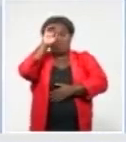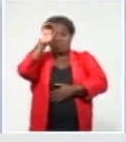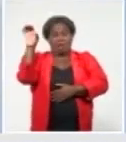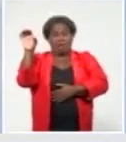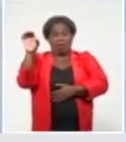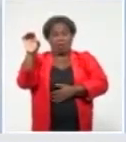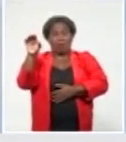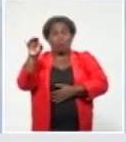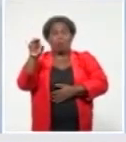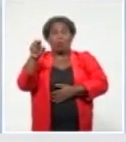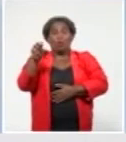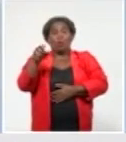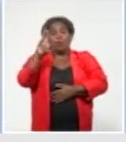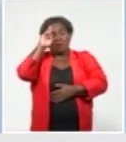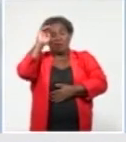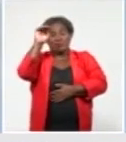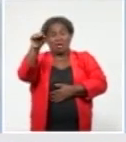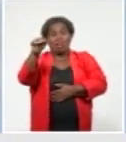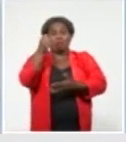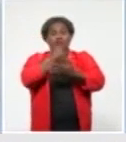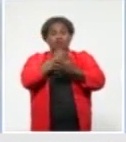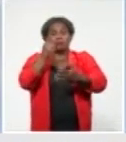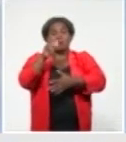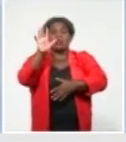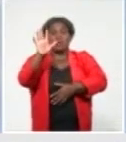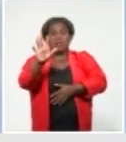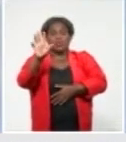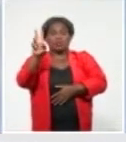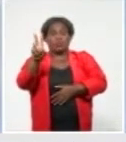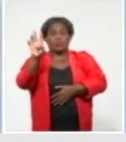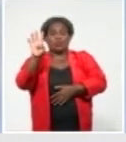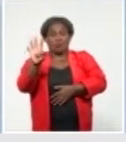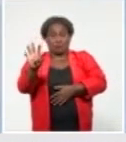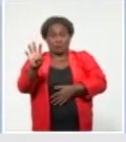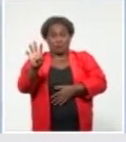confirmed active cases, which is the 15.4%.